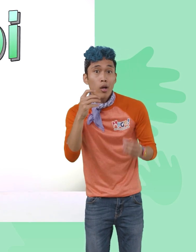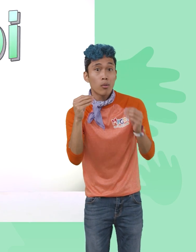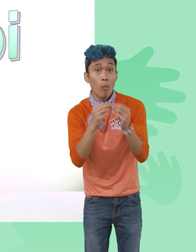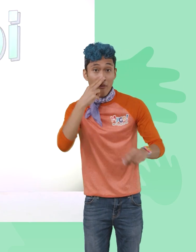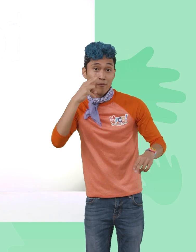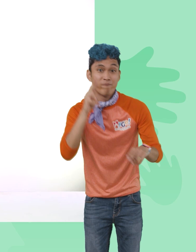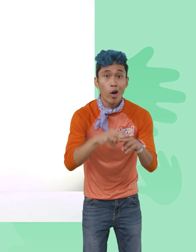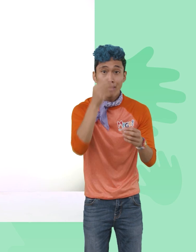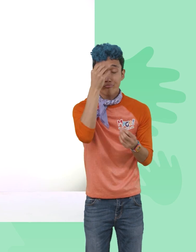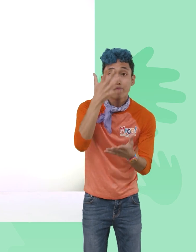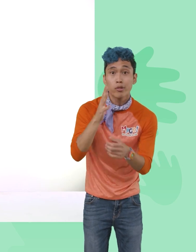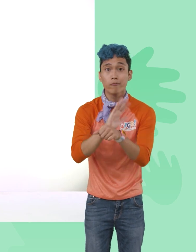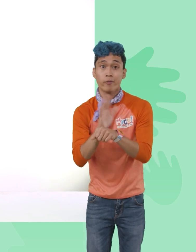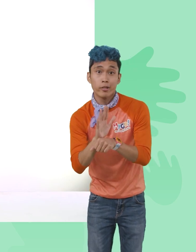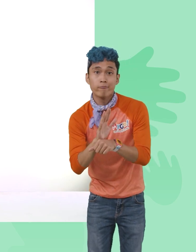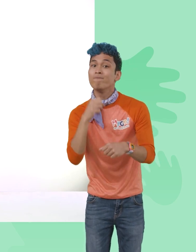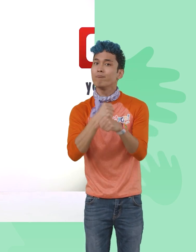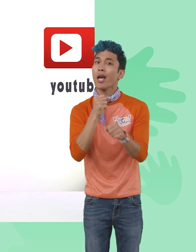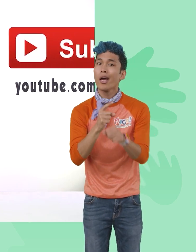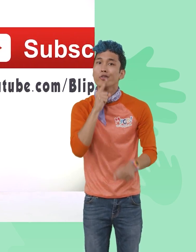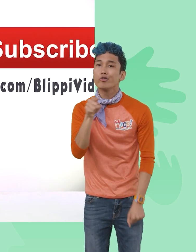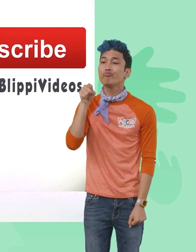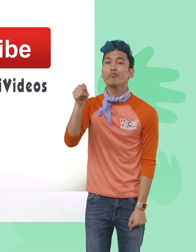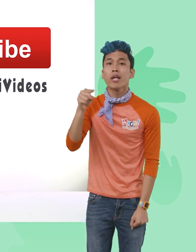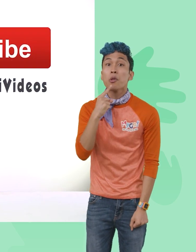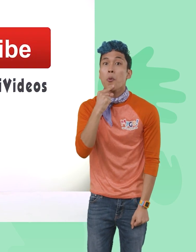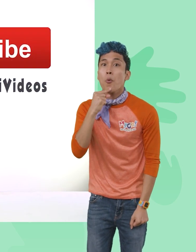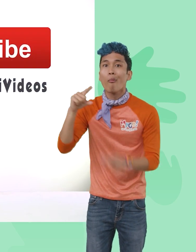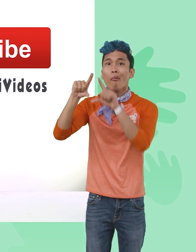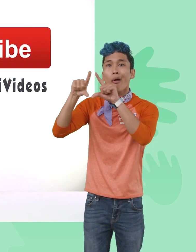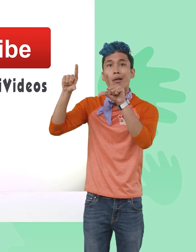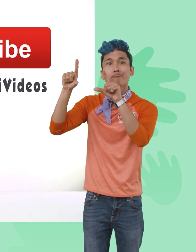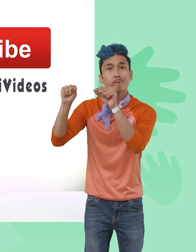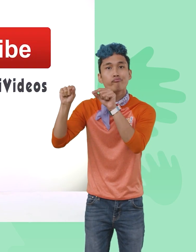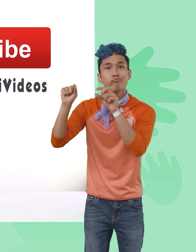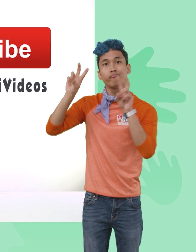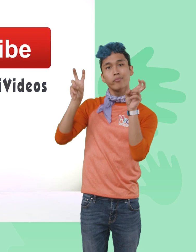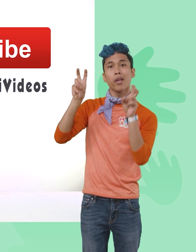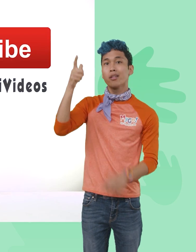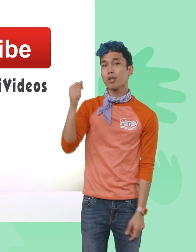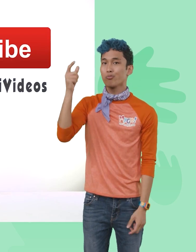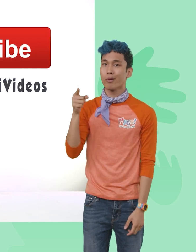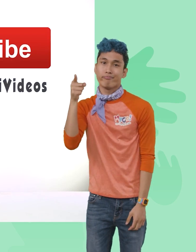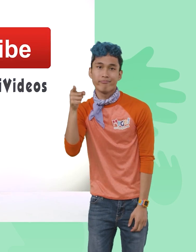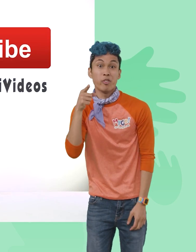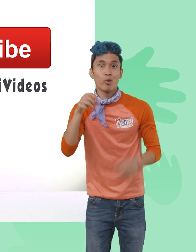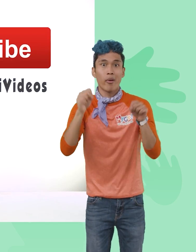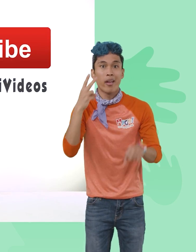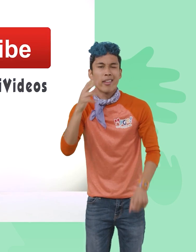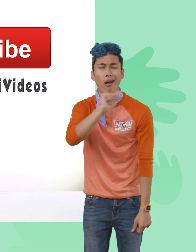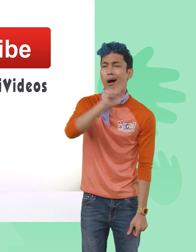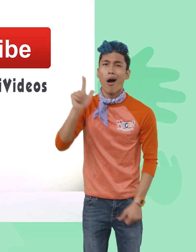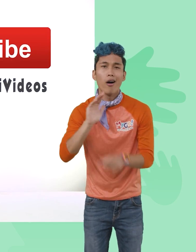my fun educational videos, be sure to click this big red button that says subscribe so you can see